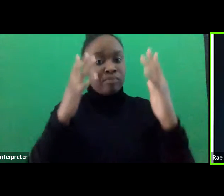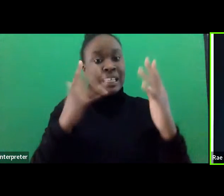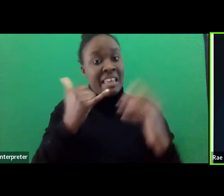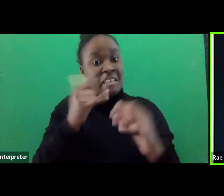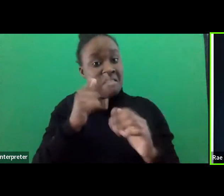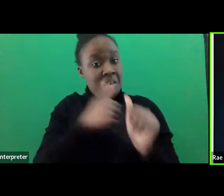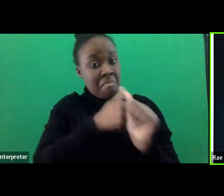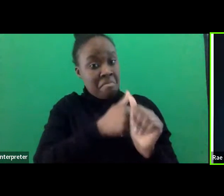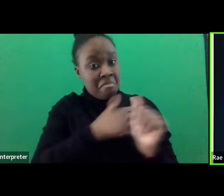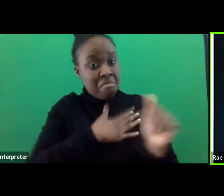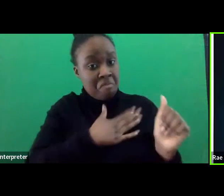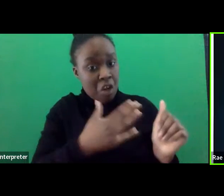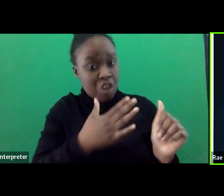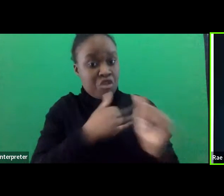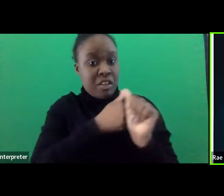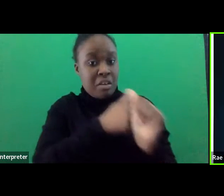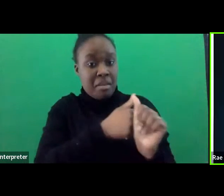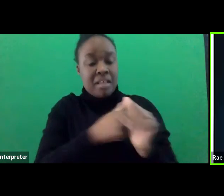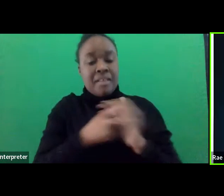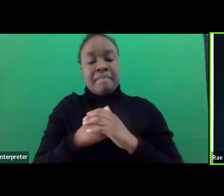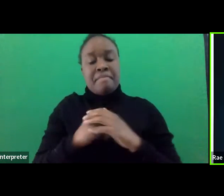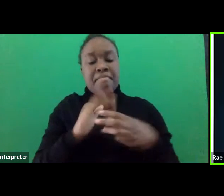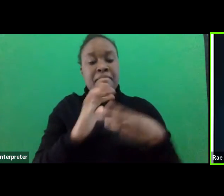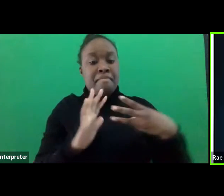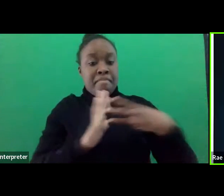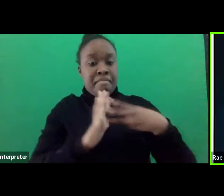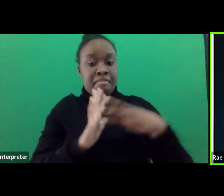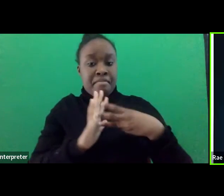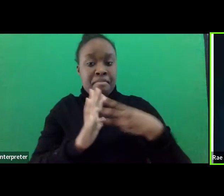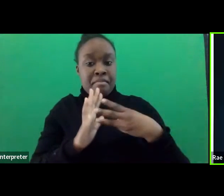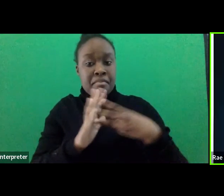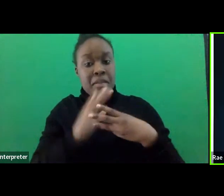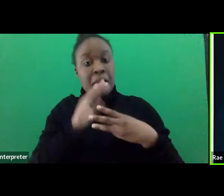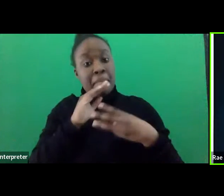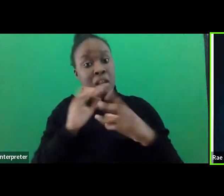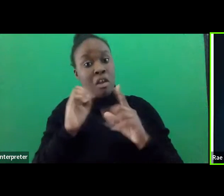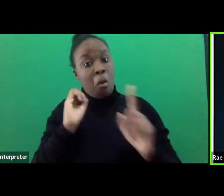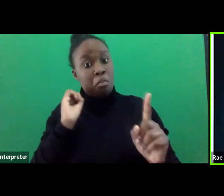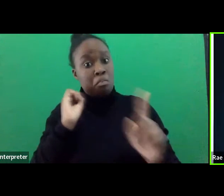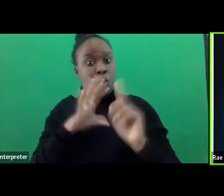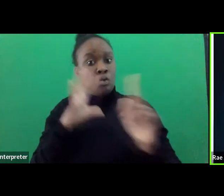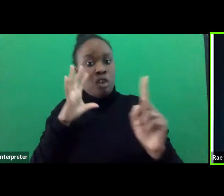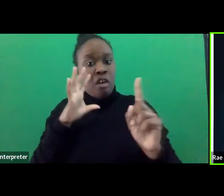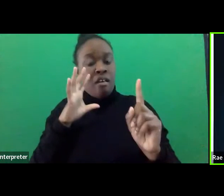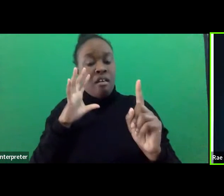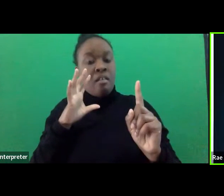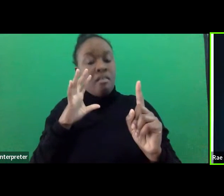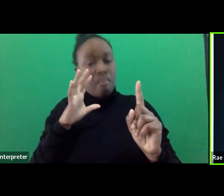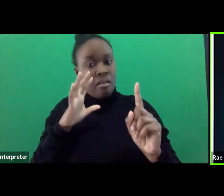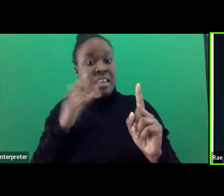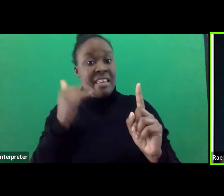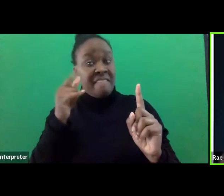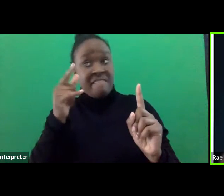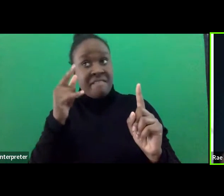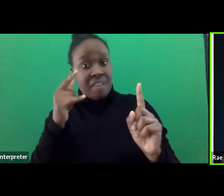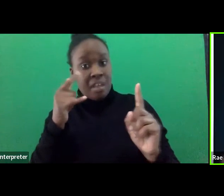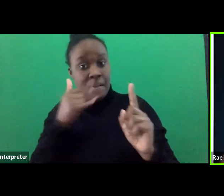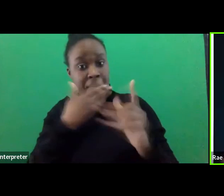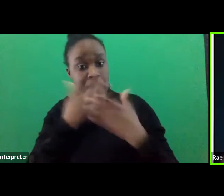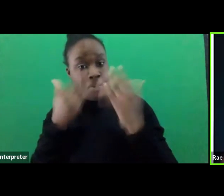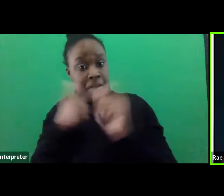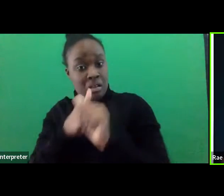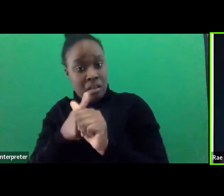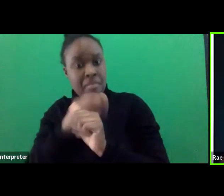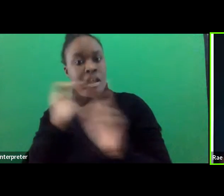compliance. And 3, increasing the probability of exposure for non-compliance. The RLA system